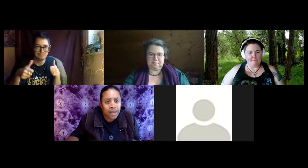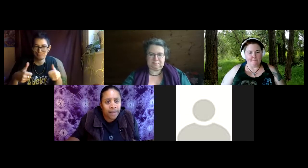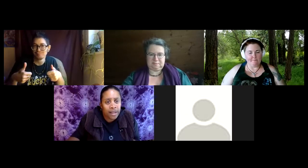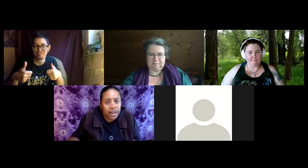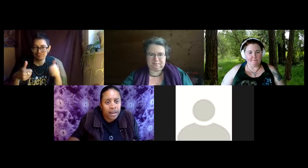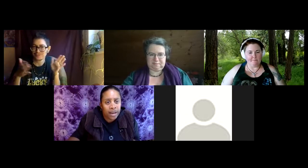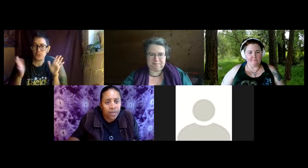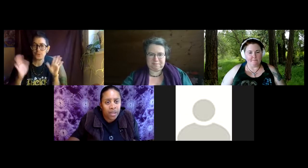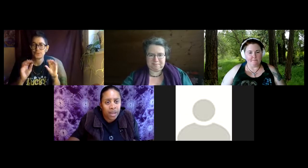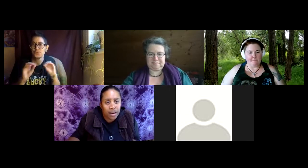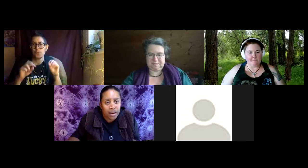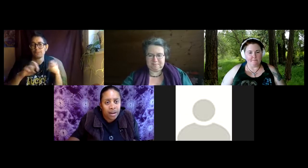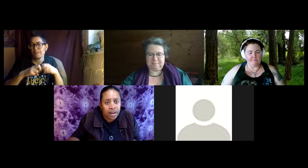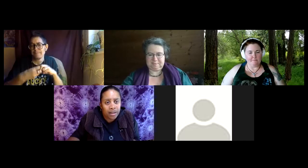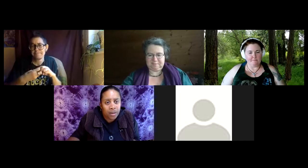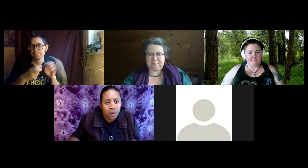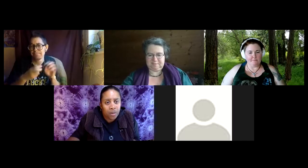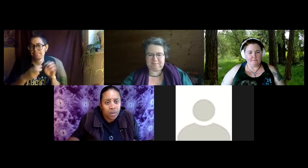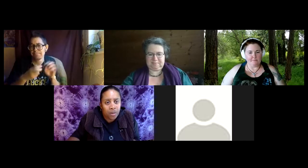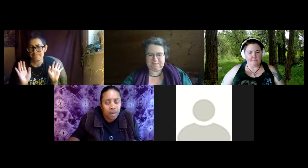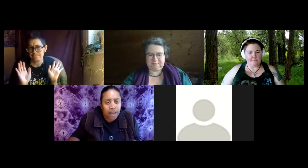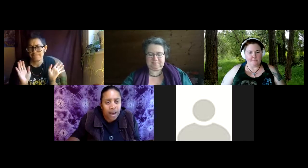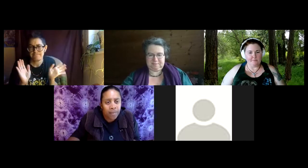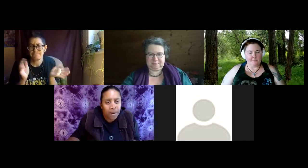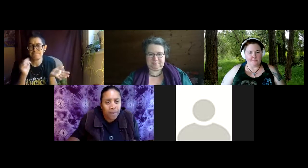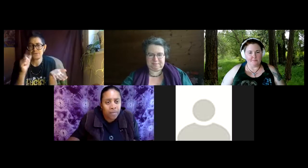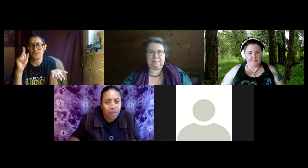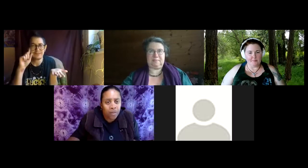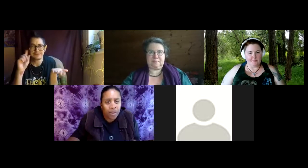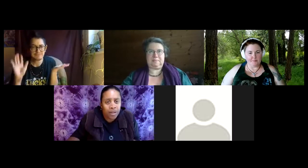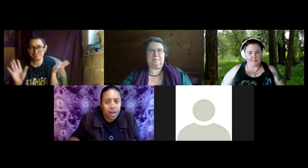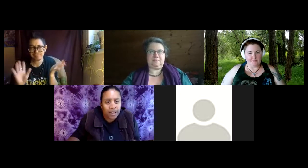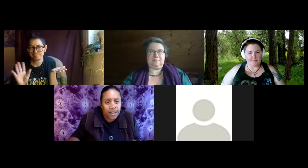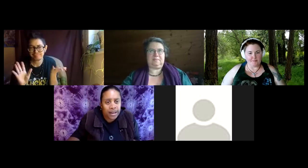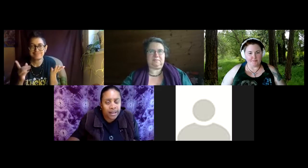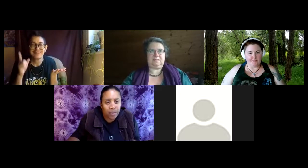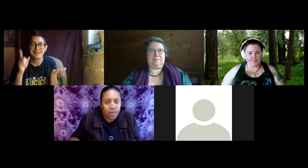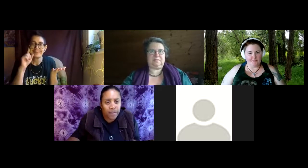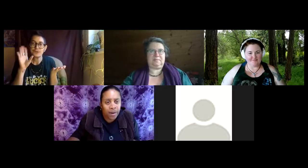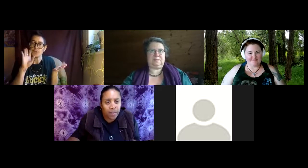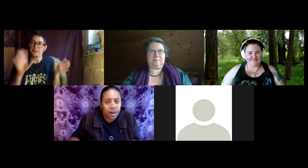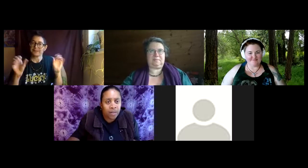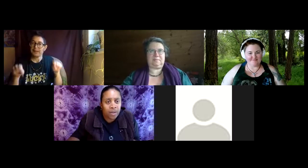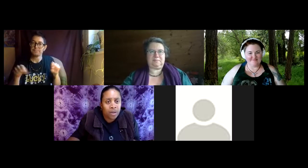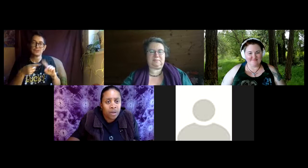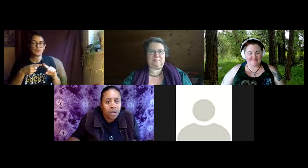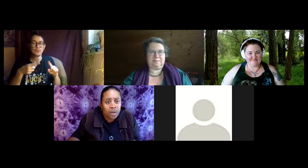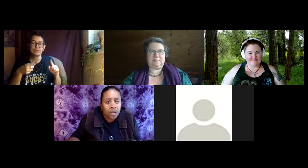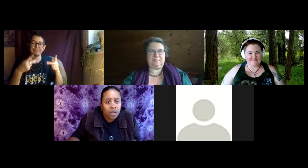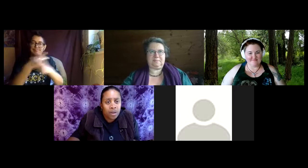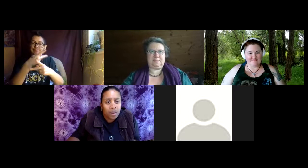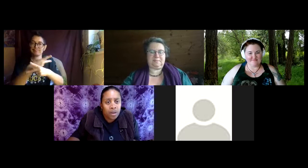there's definitely a connection with that. And so there's not a problem with the starseed connecting with the fairy realms.